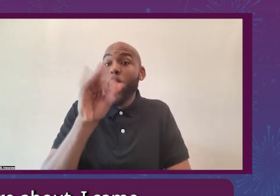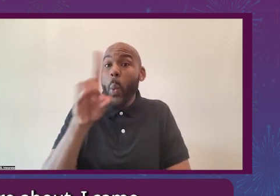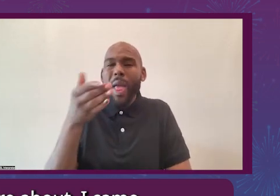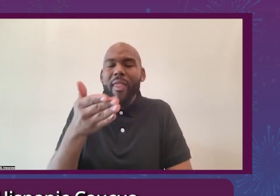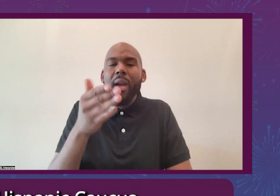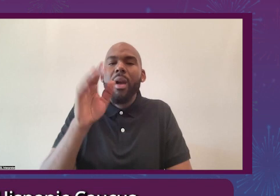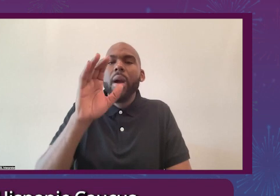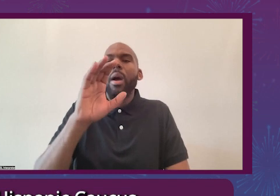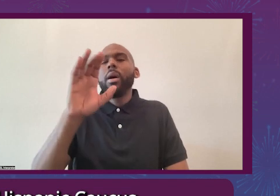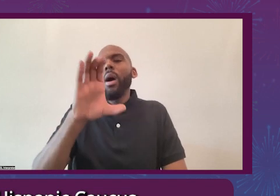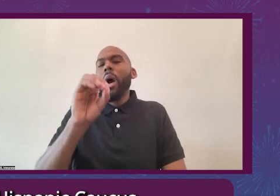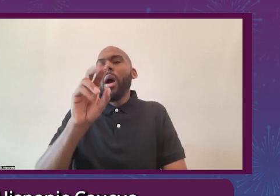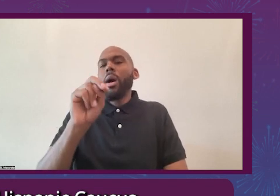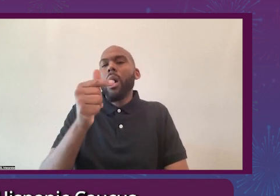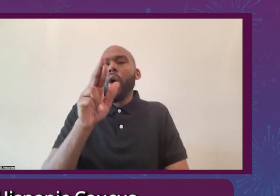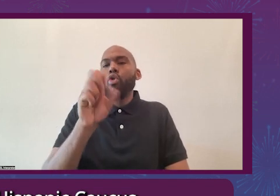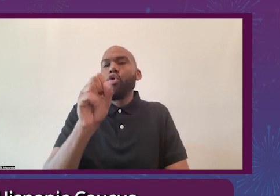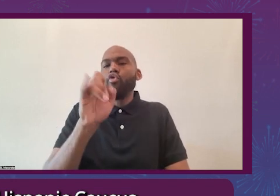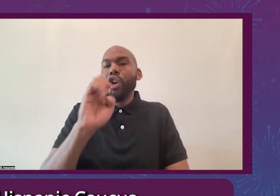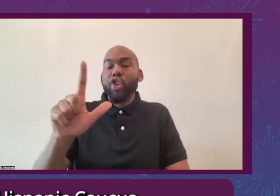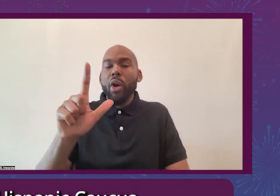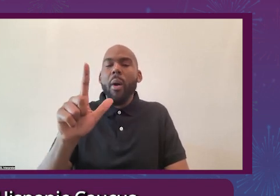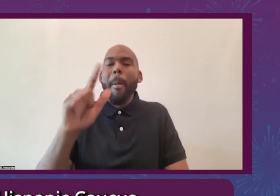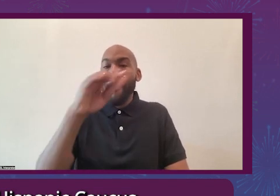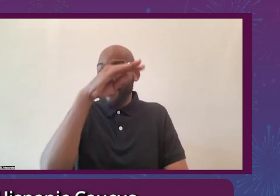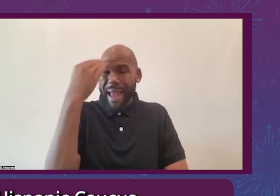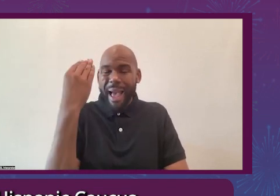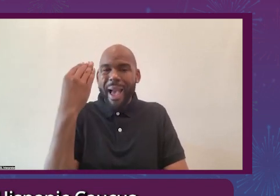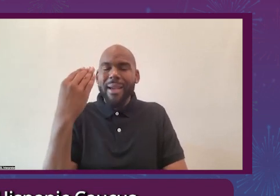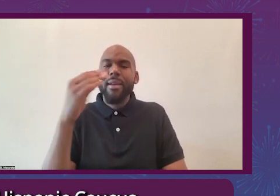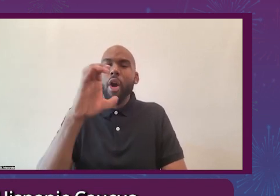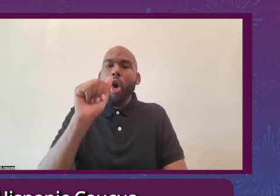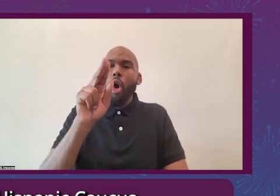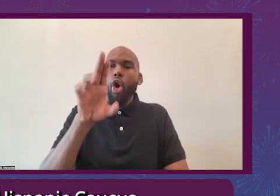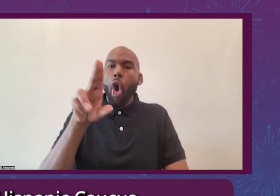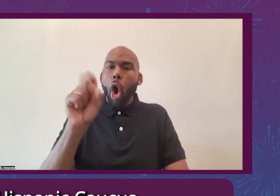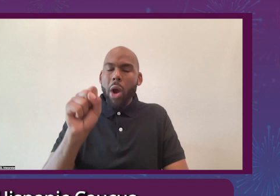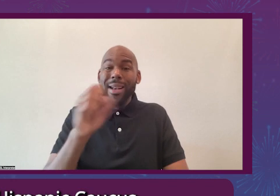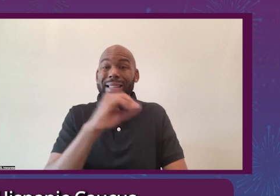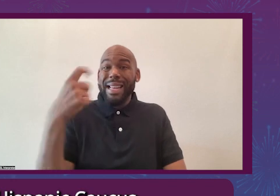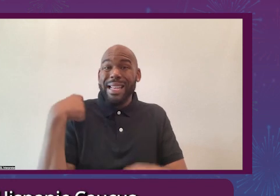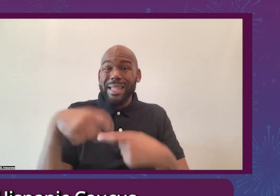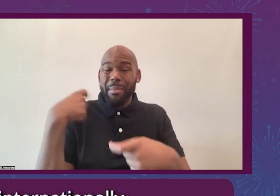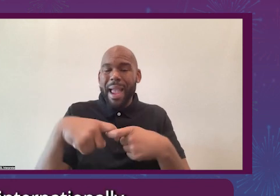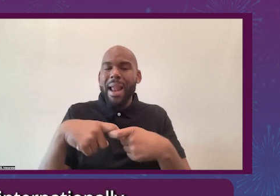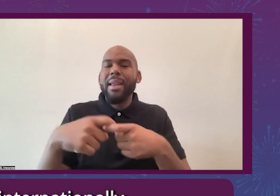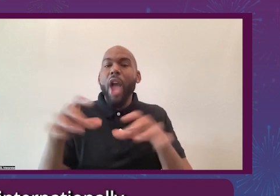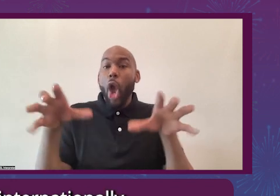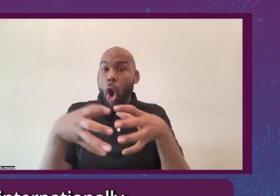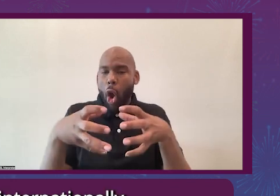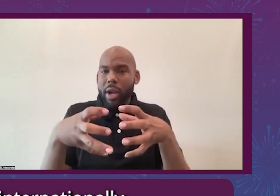the Congressional Black Caucus and at the Congressional Hispanic Caucus, and just trying to spread the message of disability